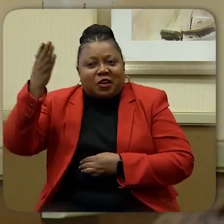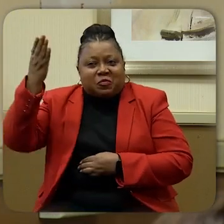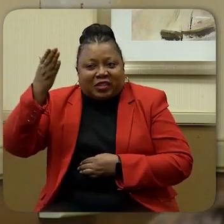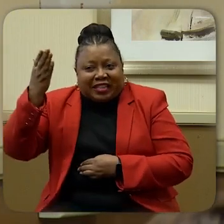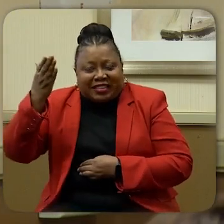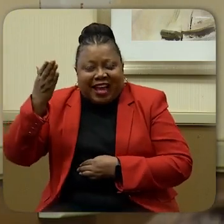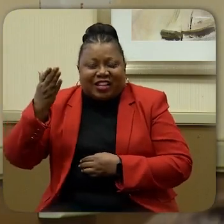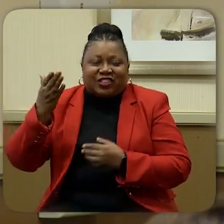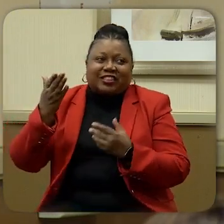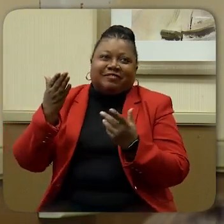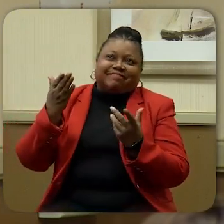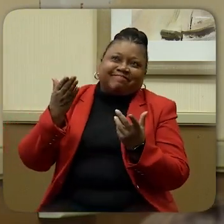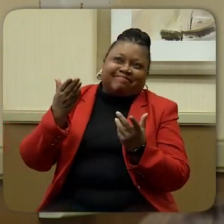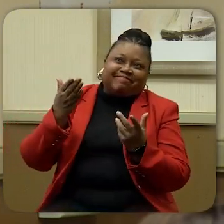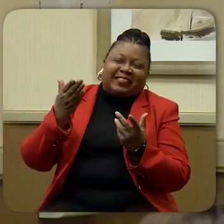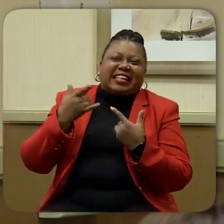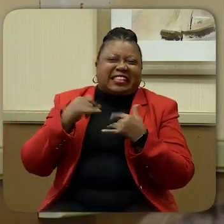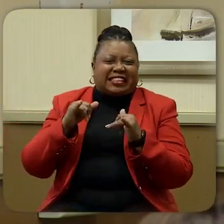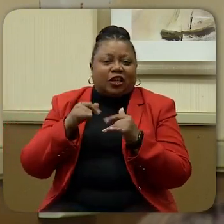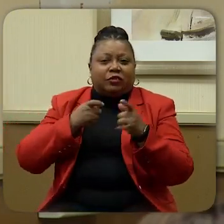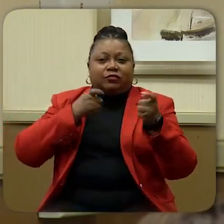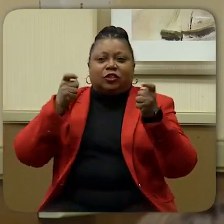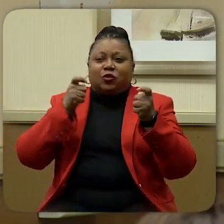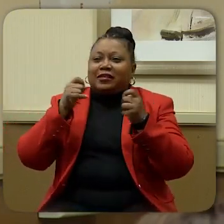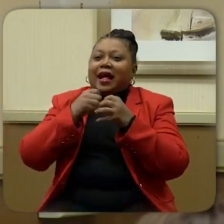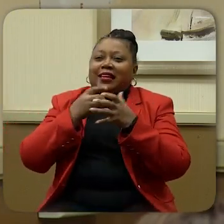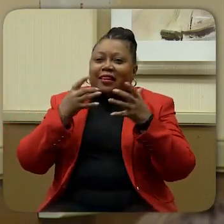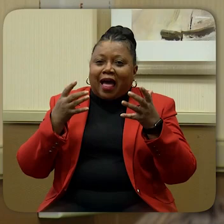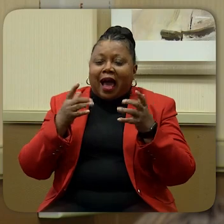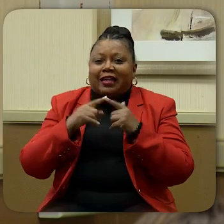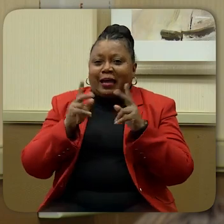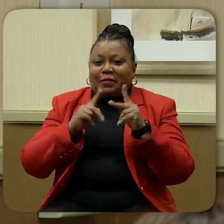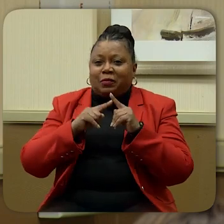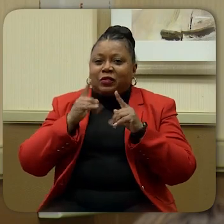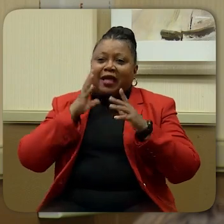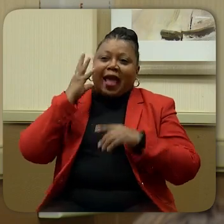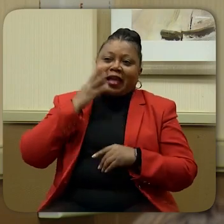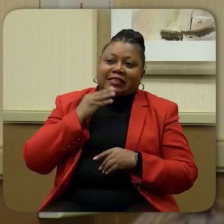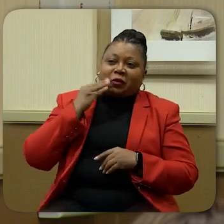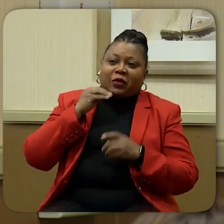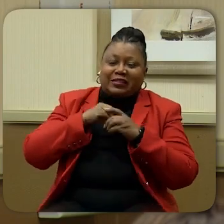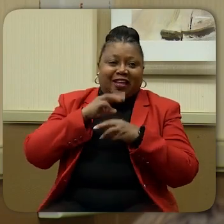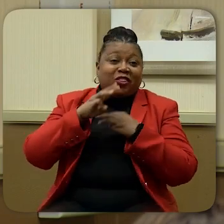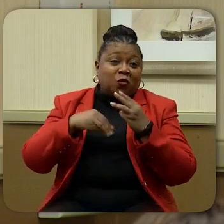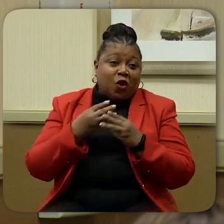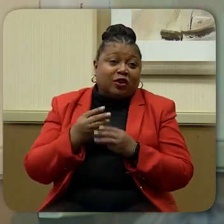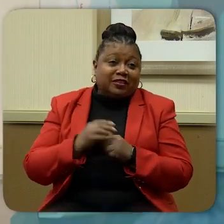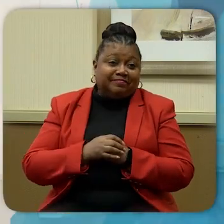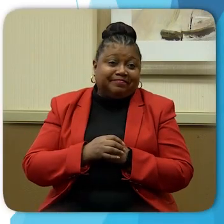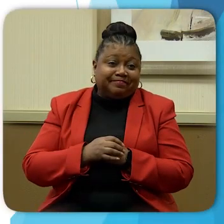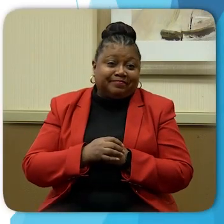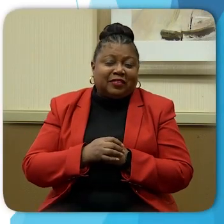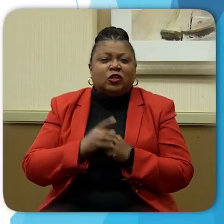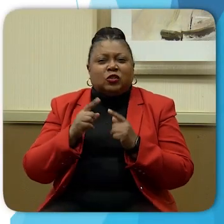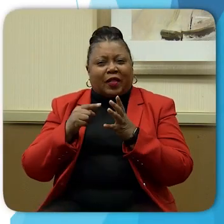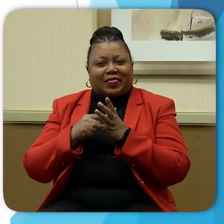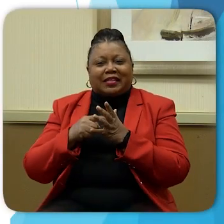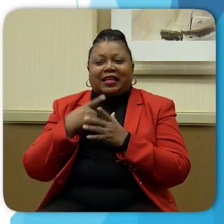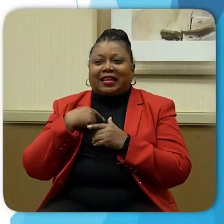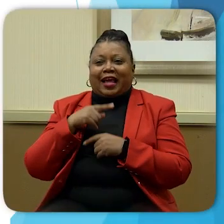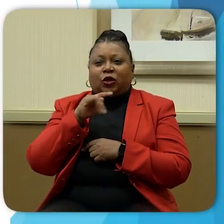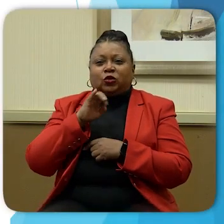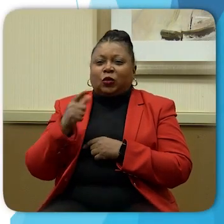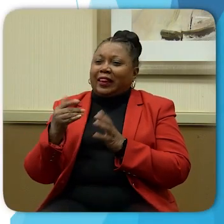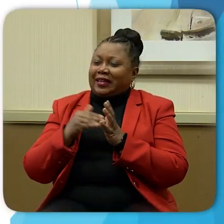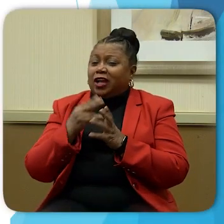presentation still dictates a lot of people's experiences in the world. So this is like a